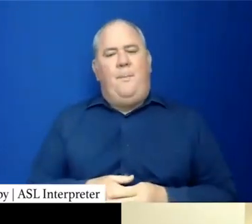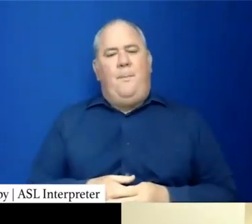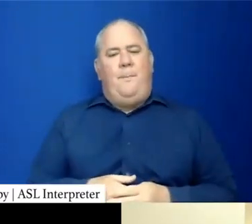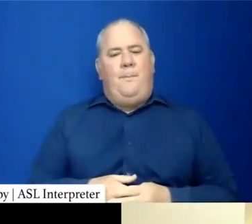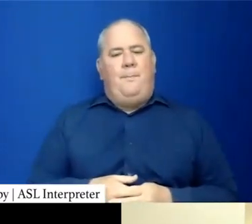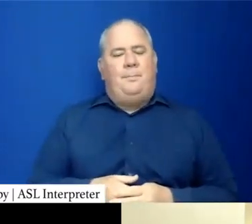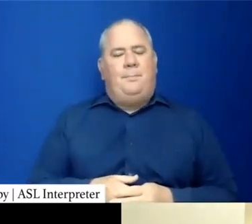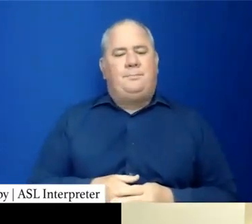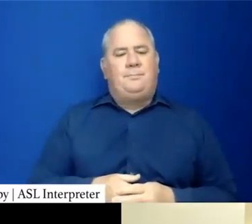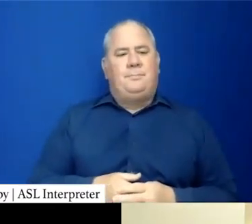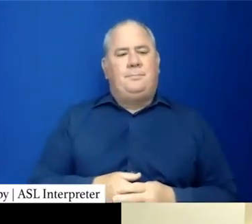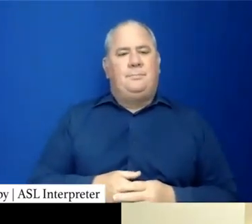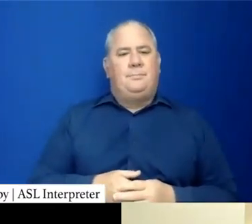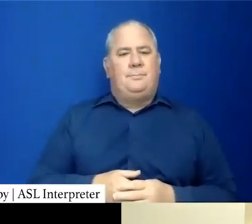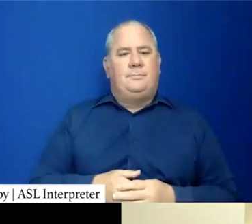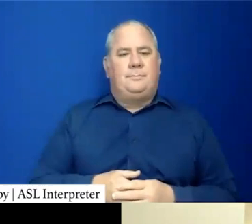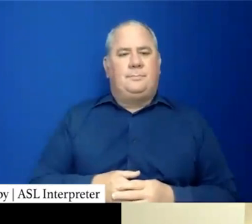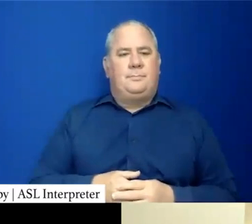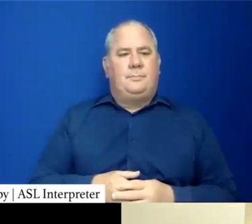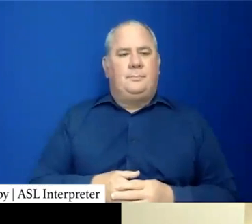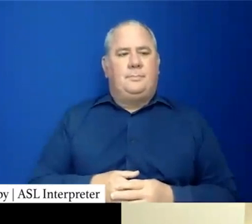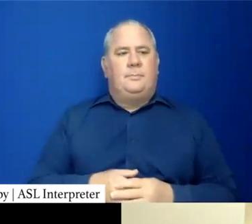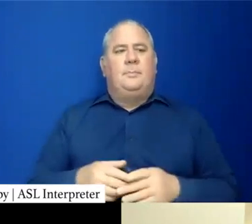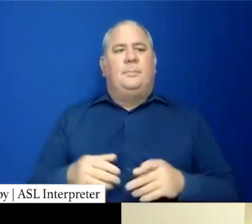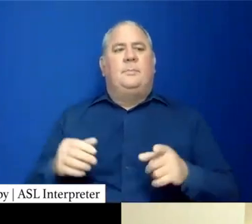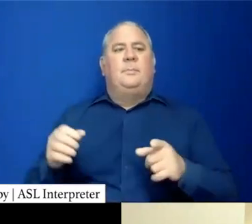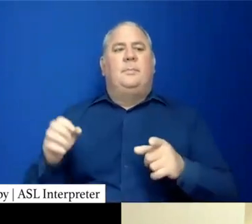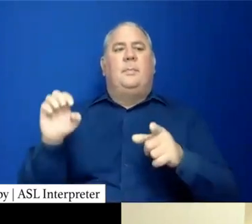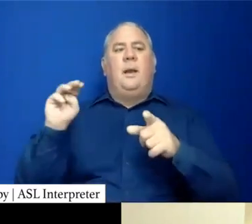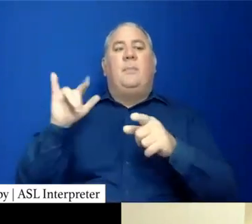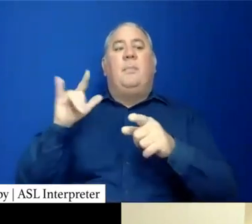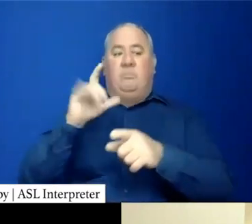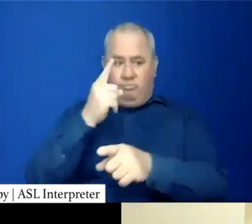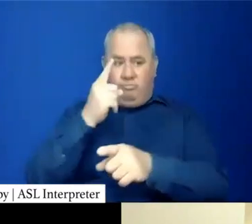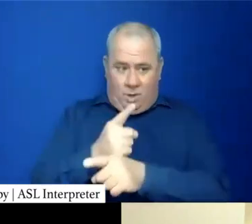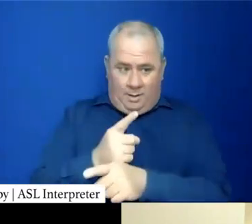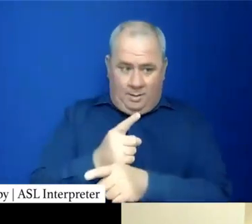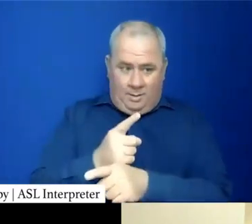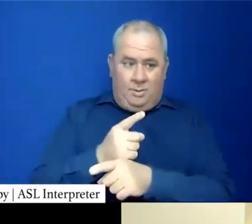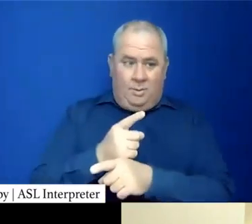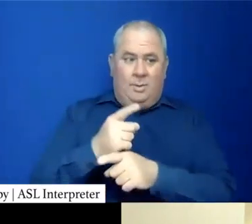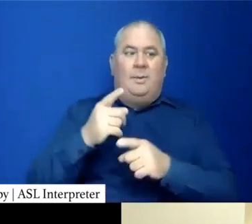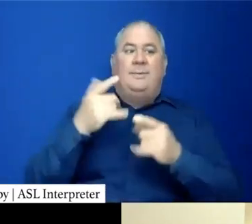you're probably not a cis. Yeah, I will own up to that one as well.